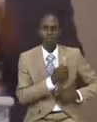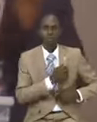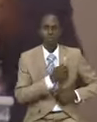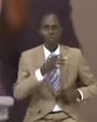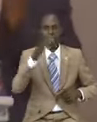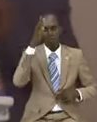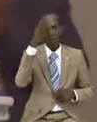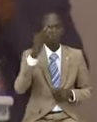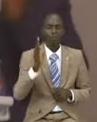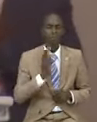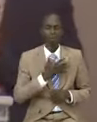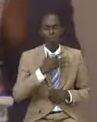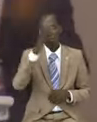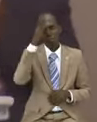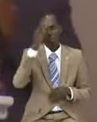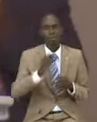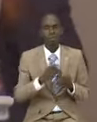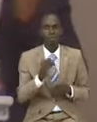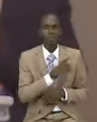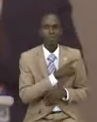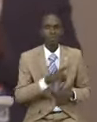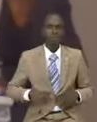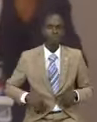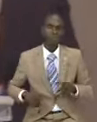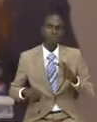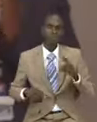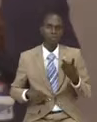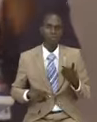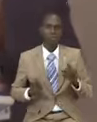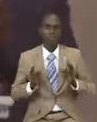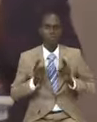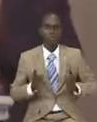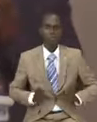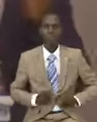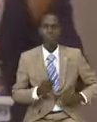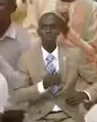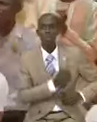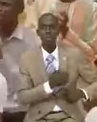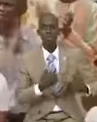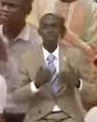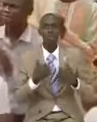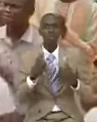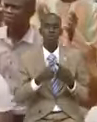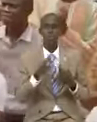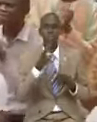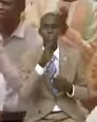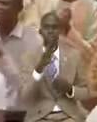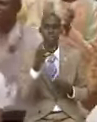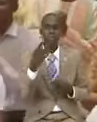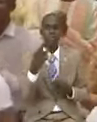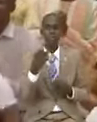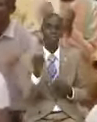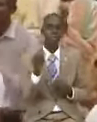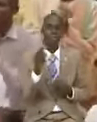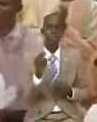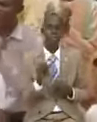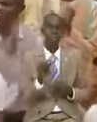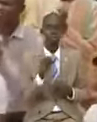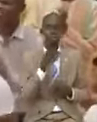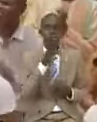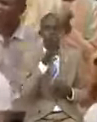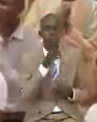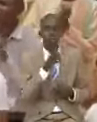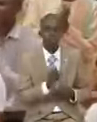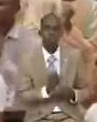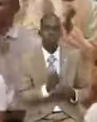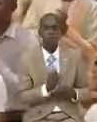law. The second woman soldier happened to be an old soldier